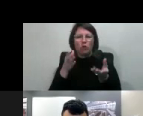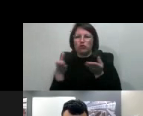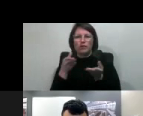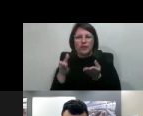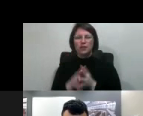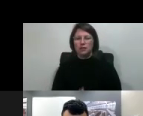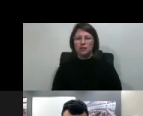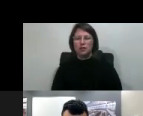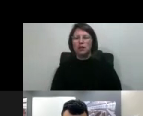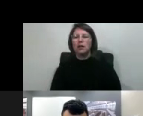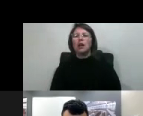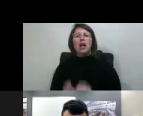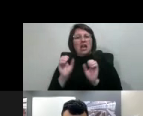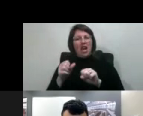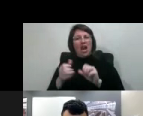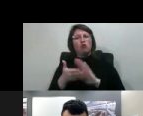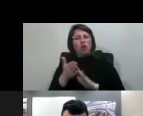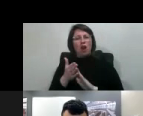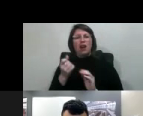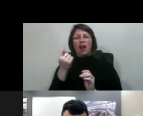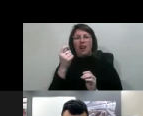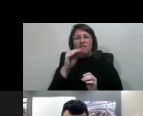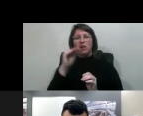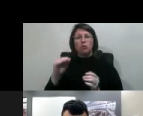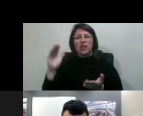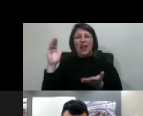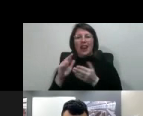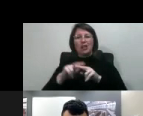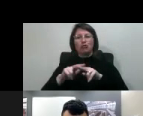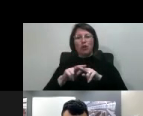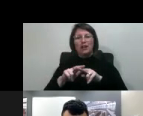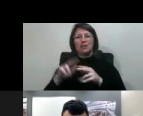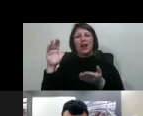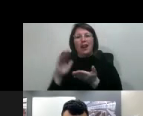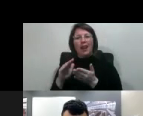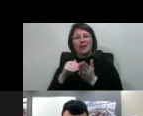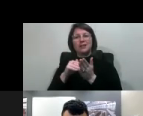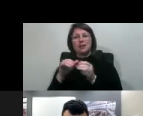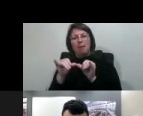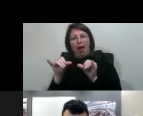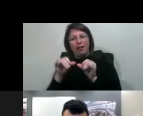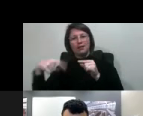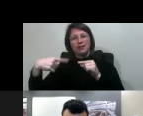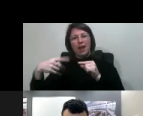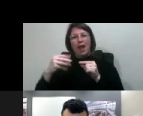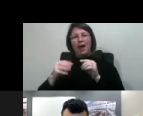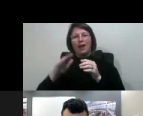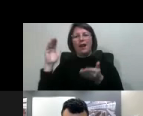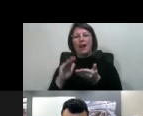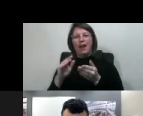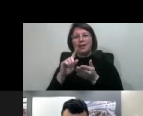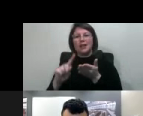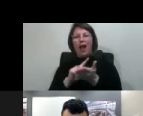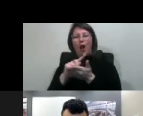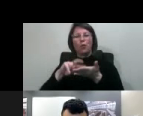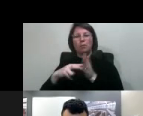we're basically able to run 11% fewer trains, but with fewer vehicle miles and fewer operator hours by having a more